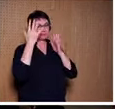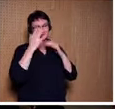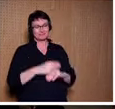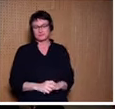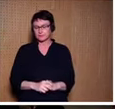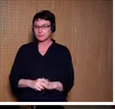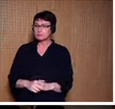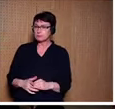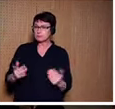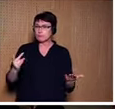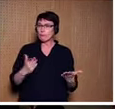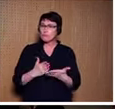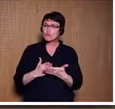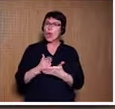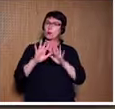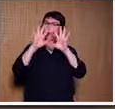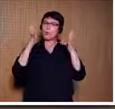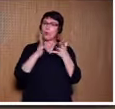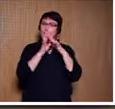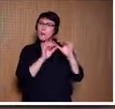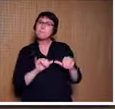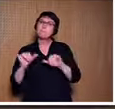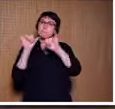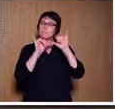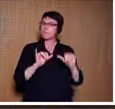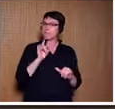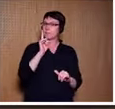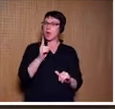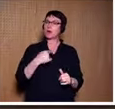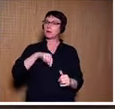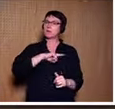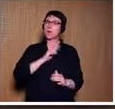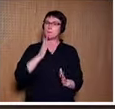of rights, but courage. Courage and courage. I would love to hear